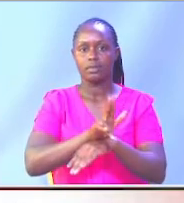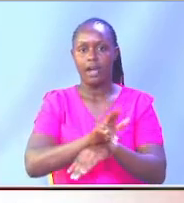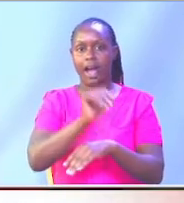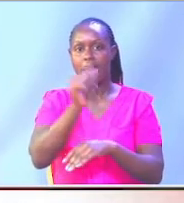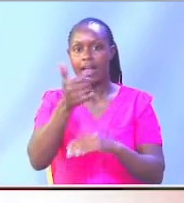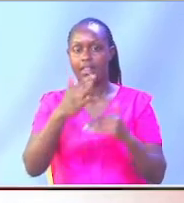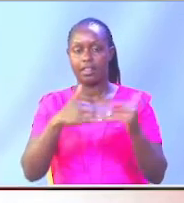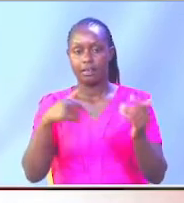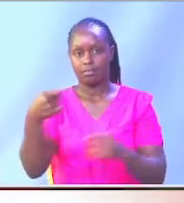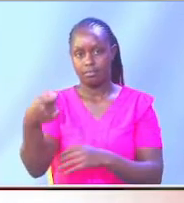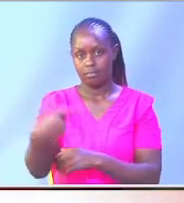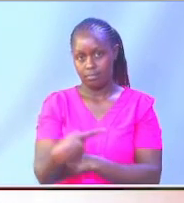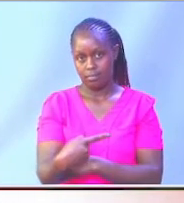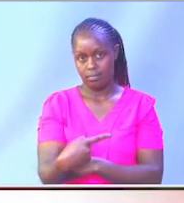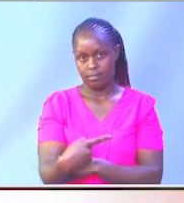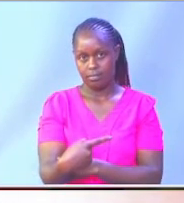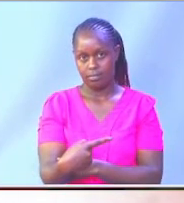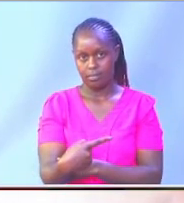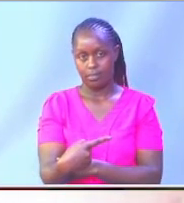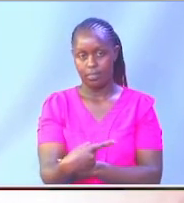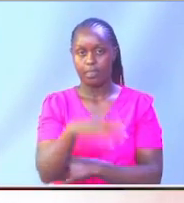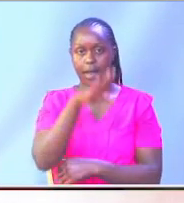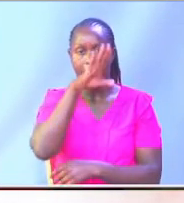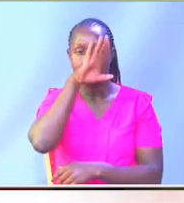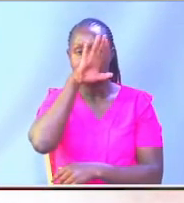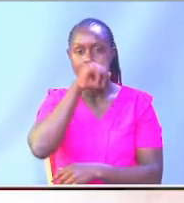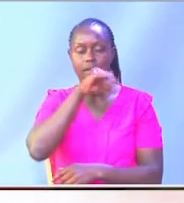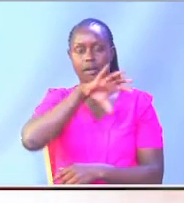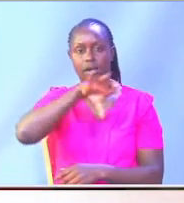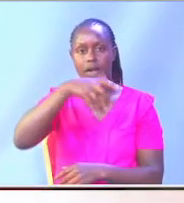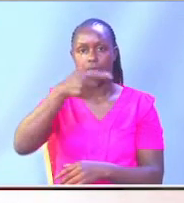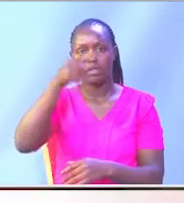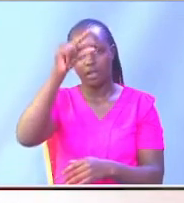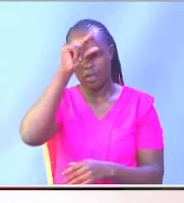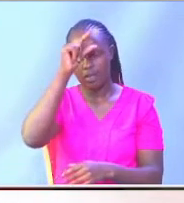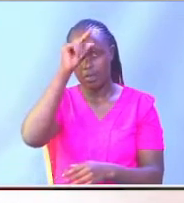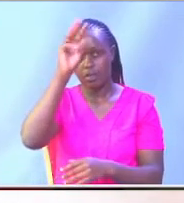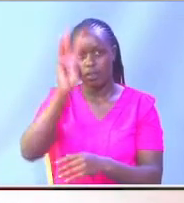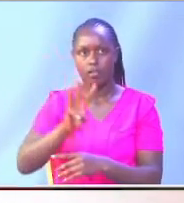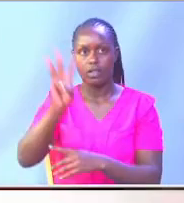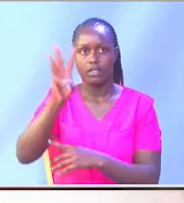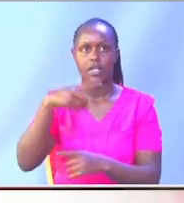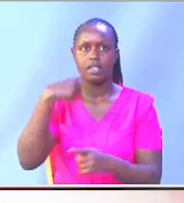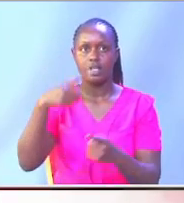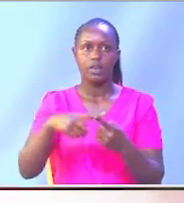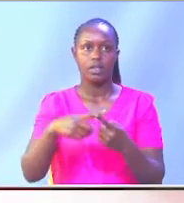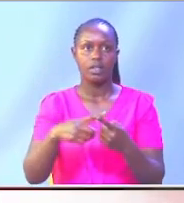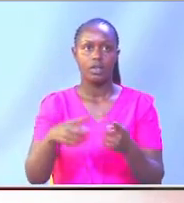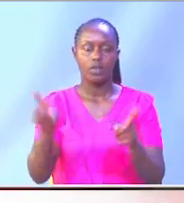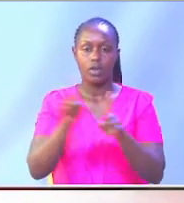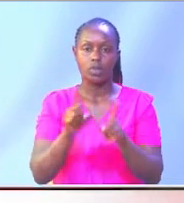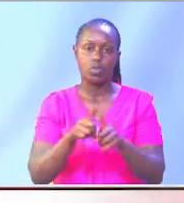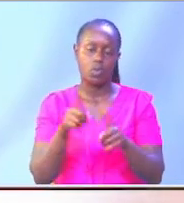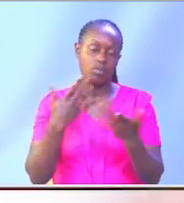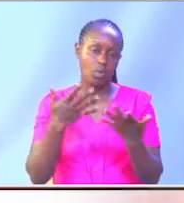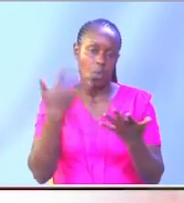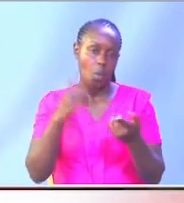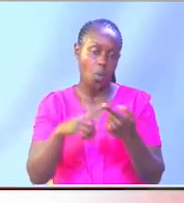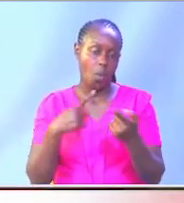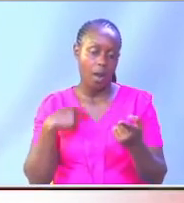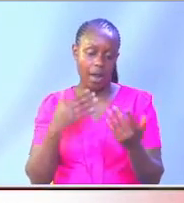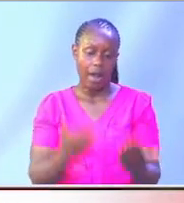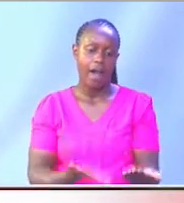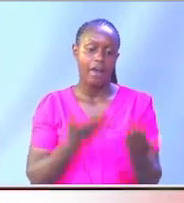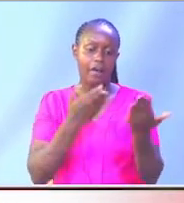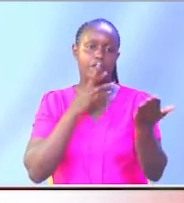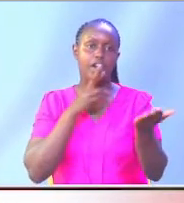except salaries by the county government of Wajir, pending scrutiny of the handover